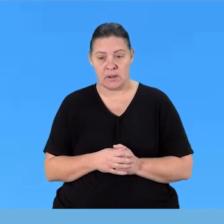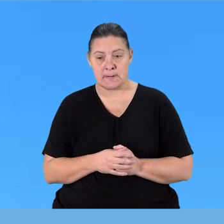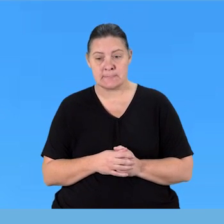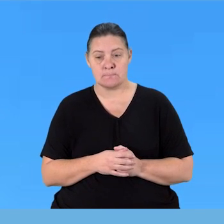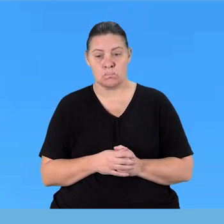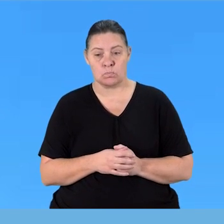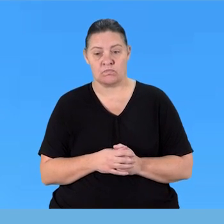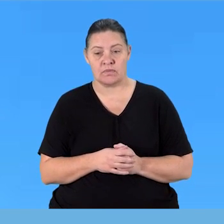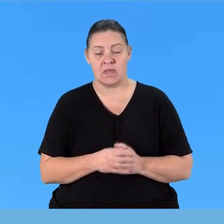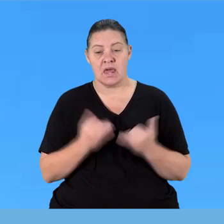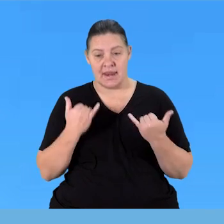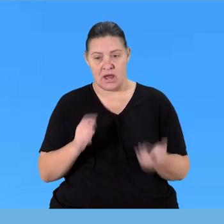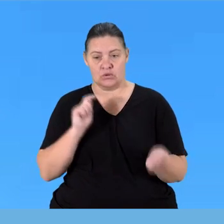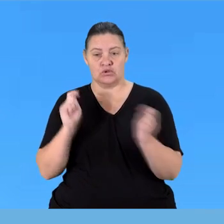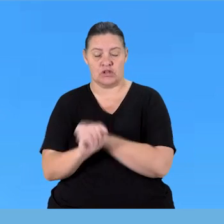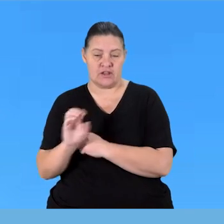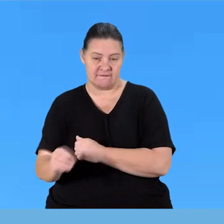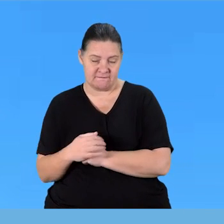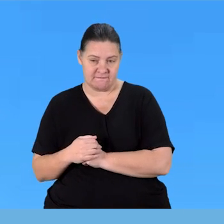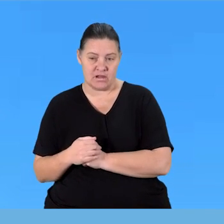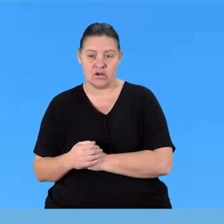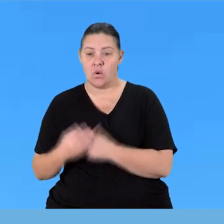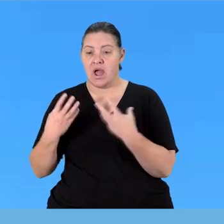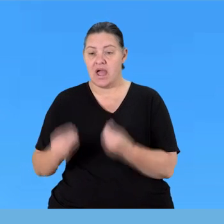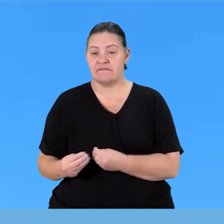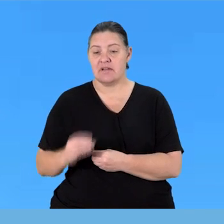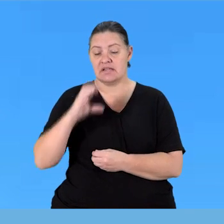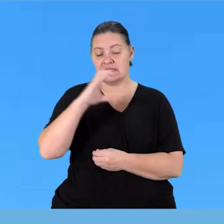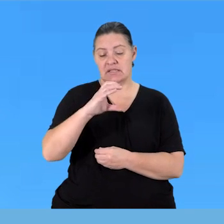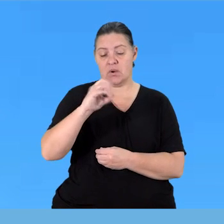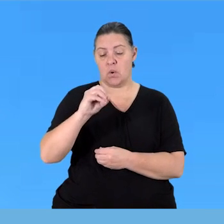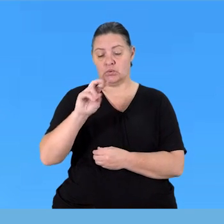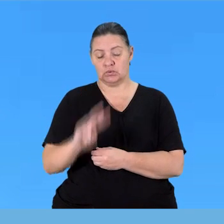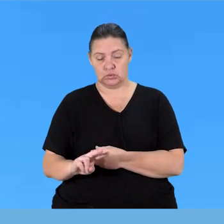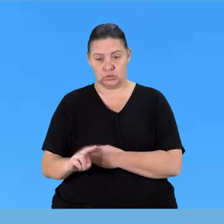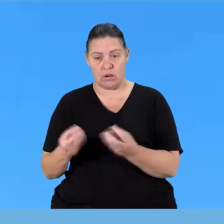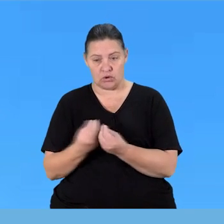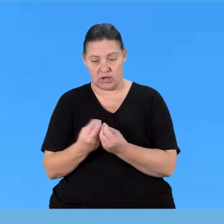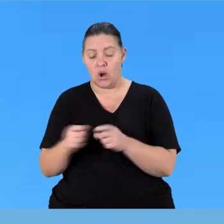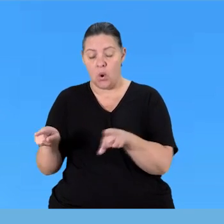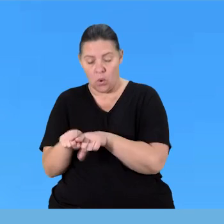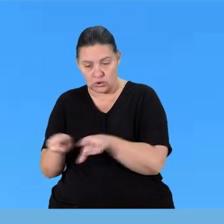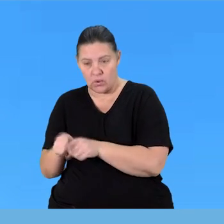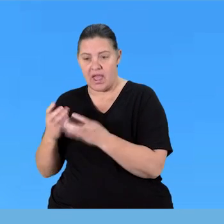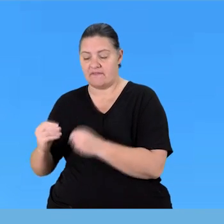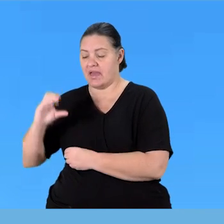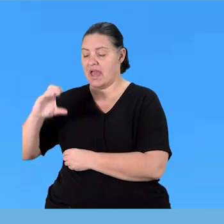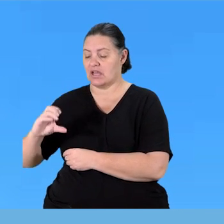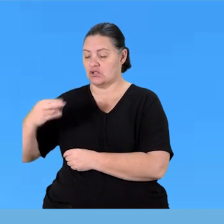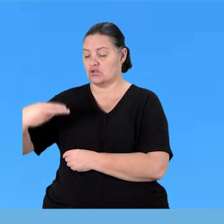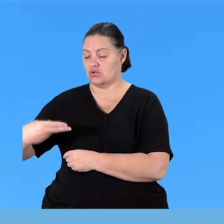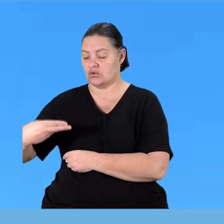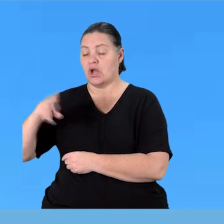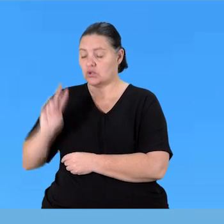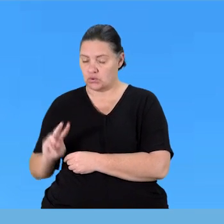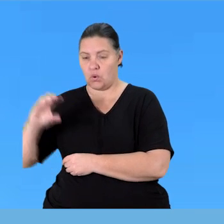particles, or the arrangement of the atoms, has changed. So we now have the CO2 as our product, and also having our